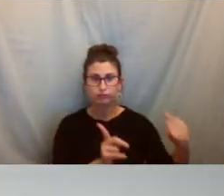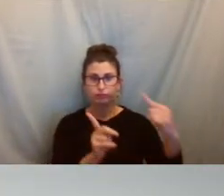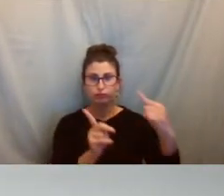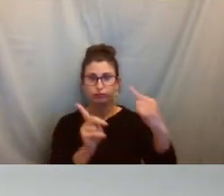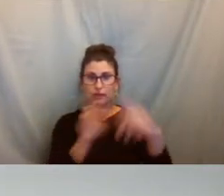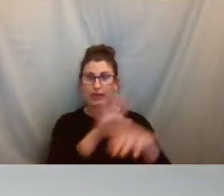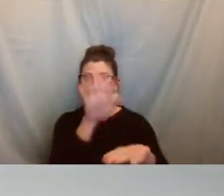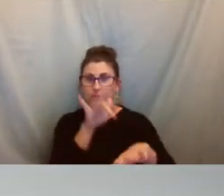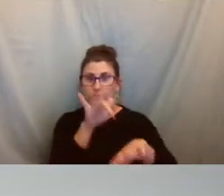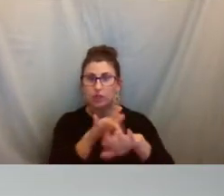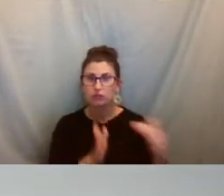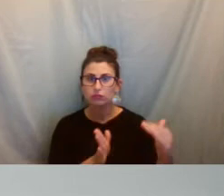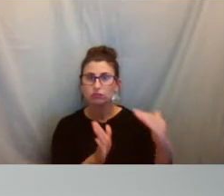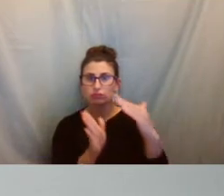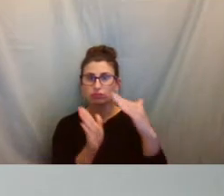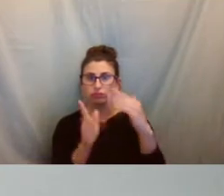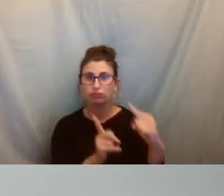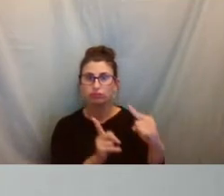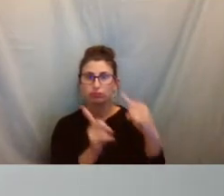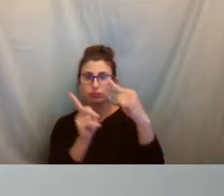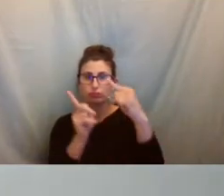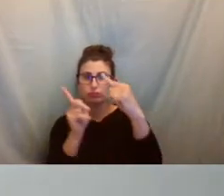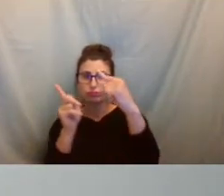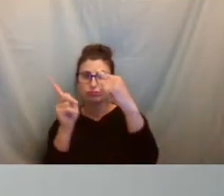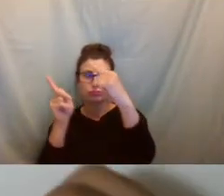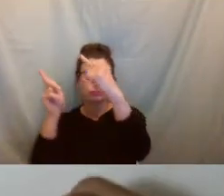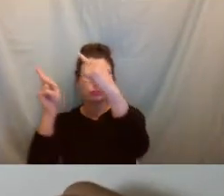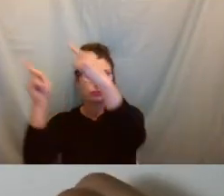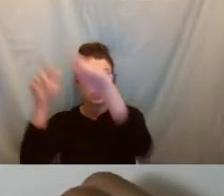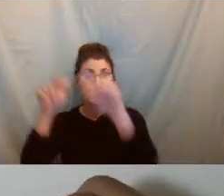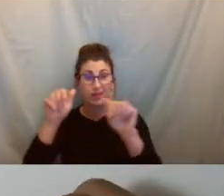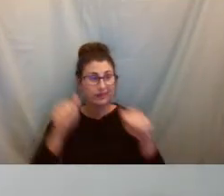intersect. All right, so they can look like that.